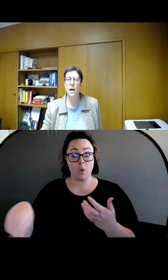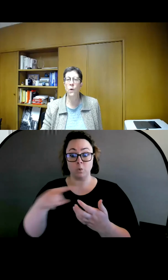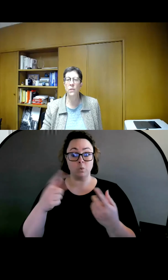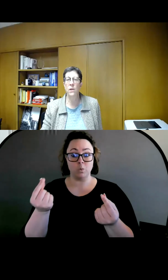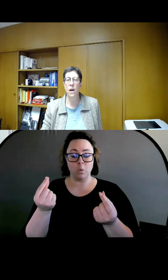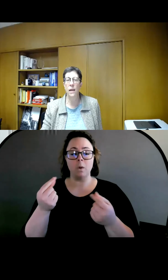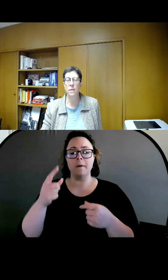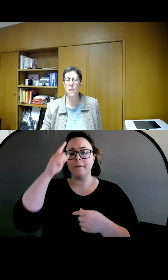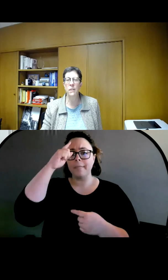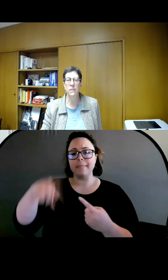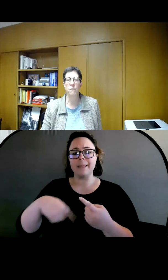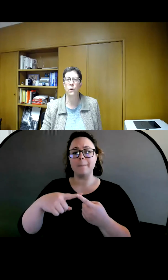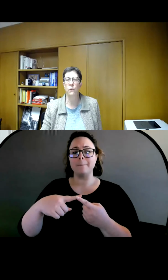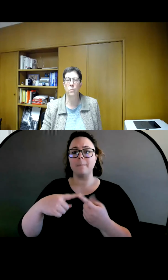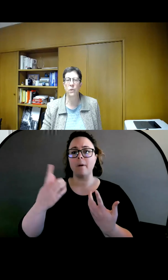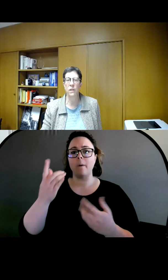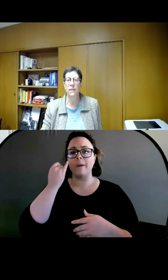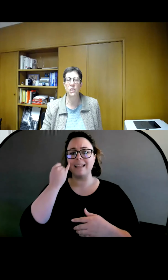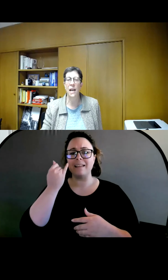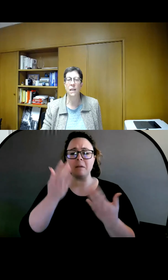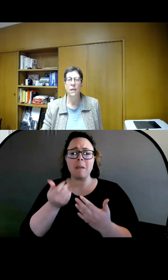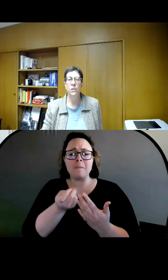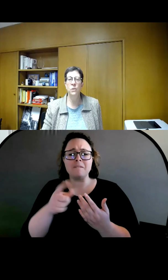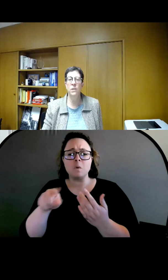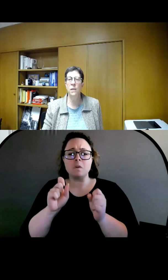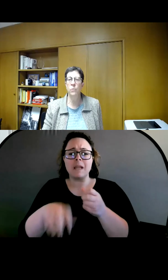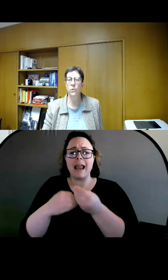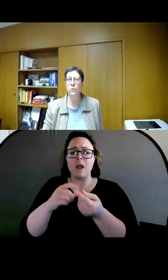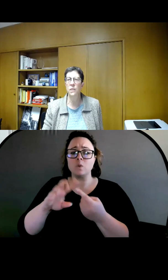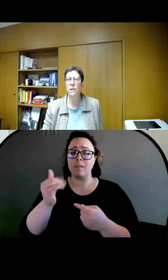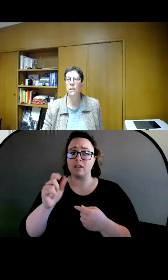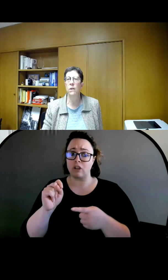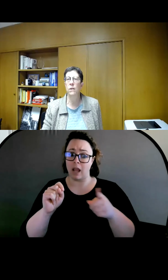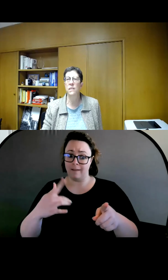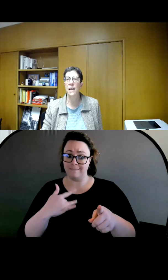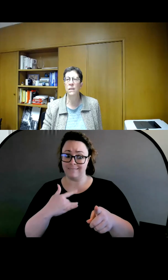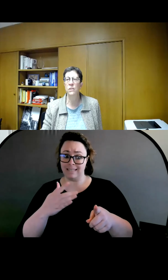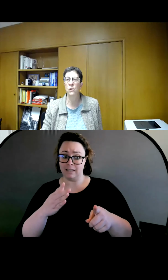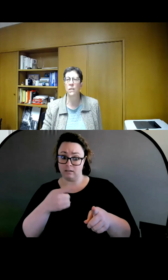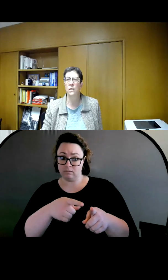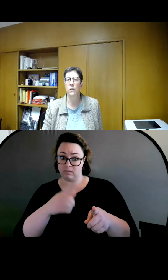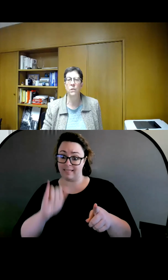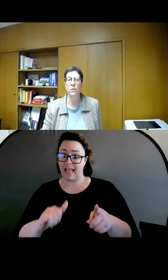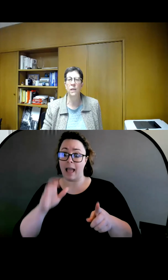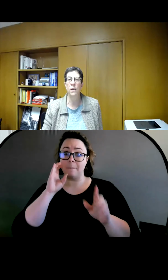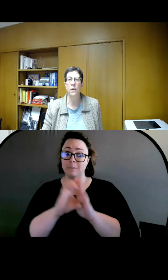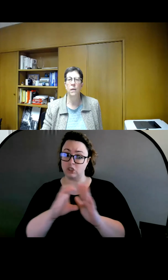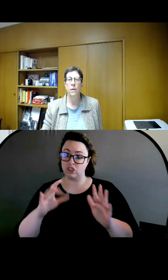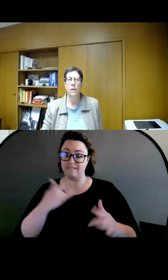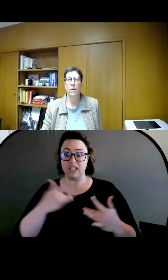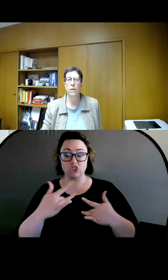think about whether or not, and maybe just a few of you could put it in the chat, do you think a bruise here, is that concerning to you? Do you